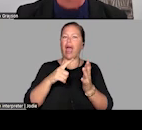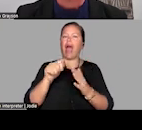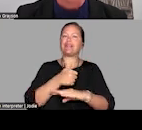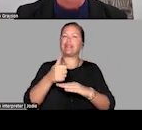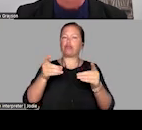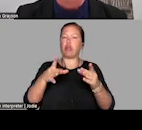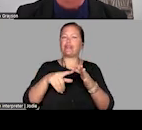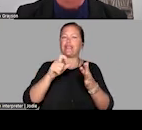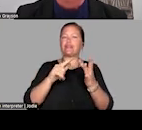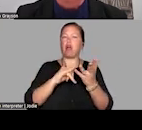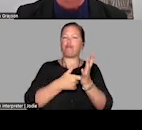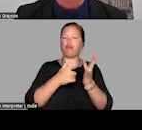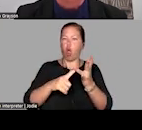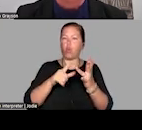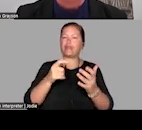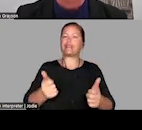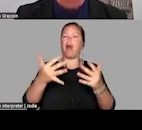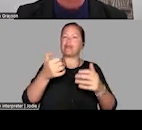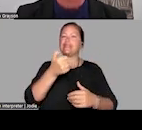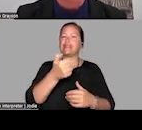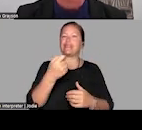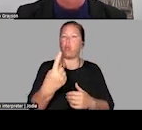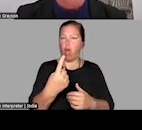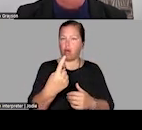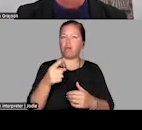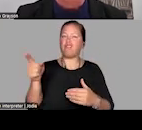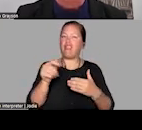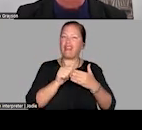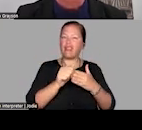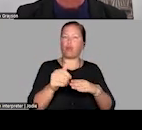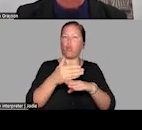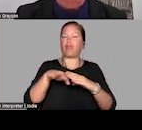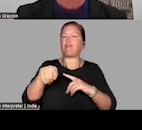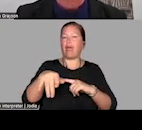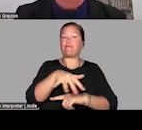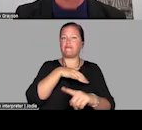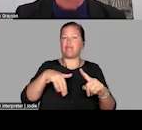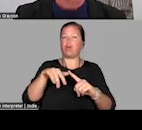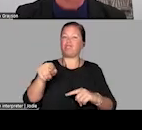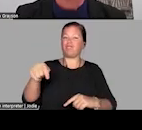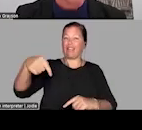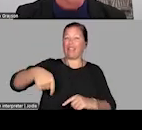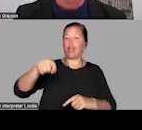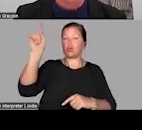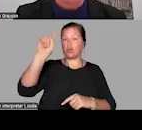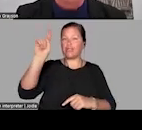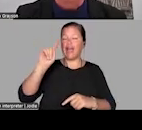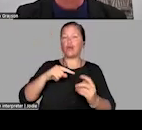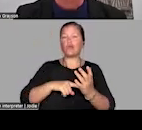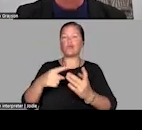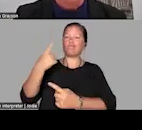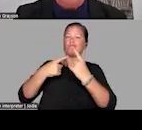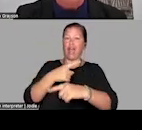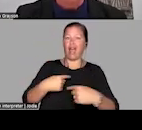of CSIRO's Data 61, who is leading the work in this field, is here today to share more with